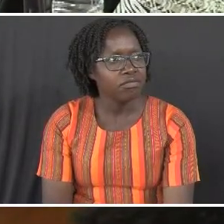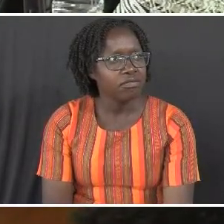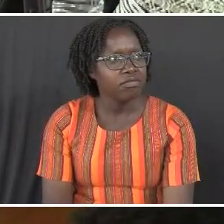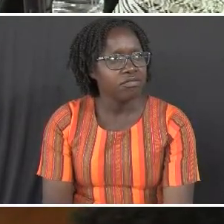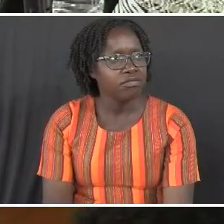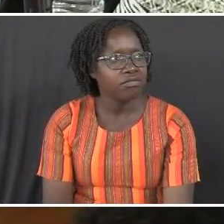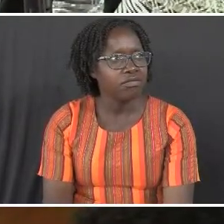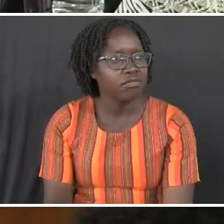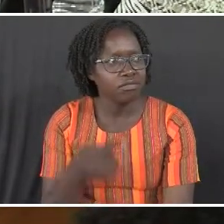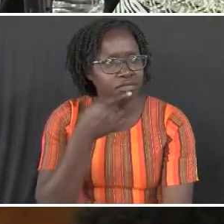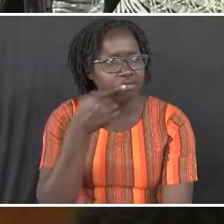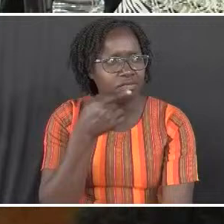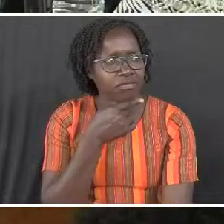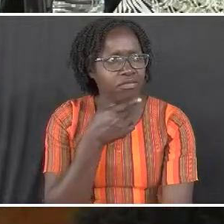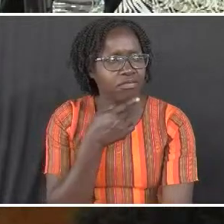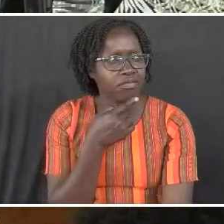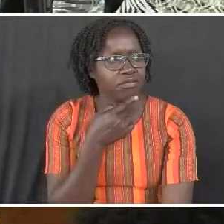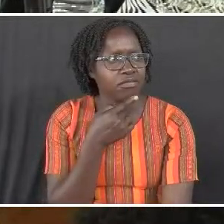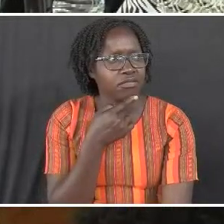toothpaste,